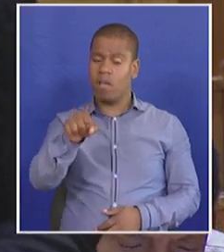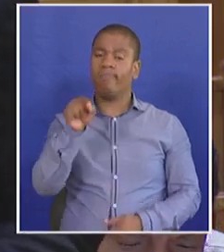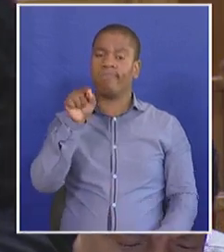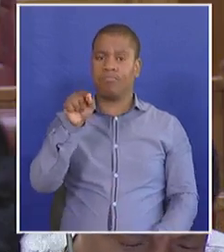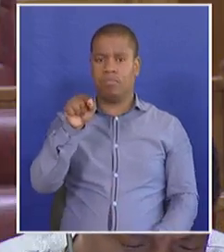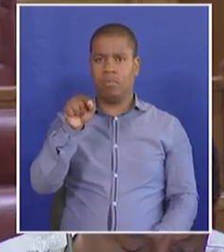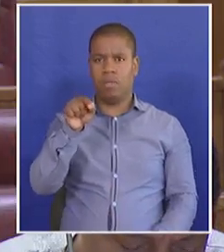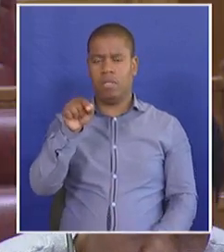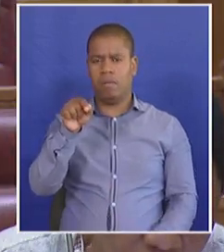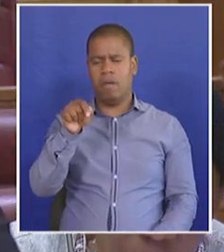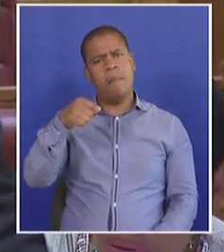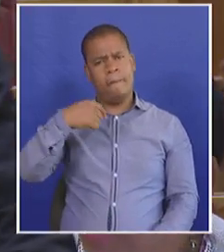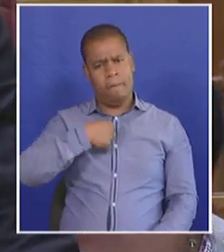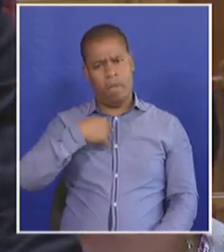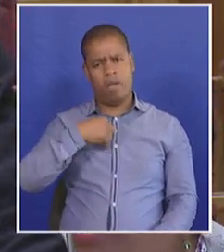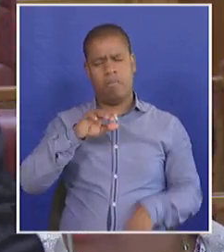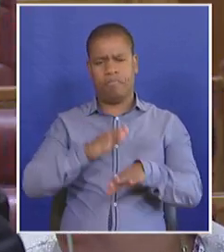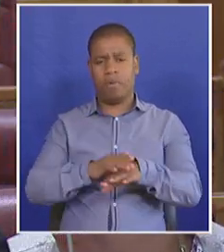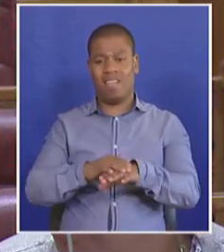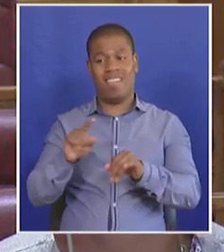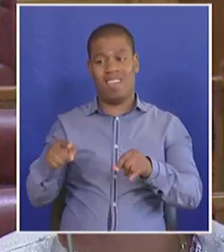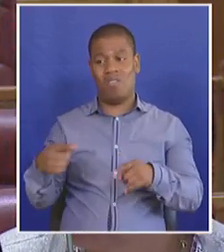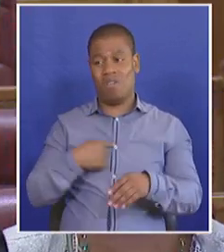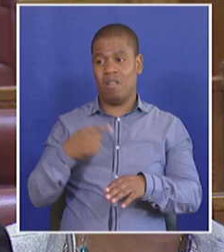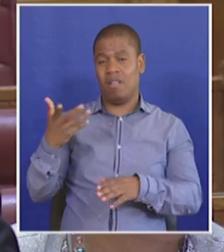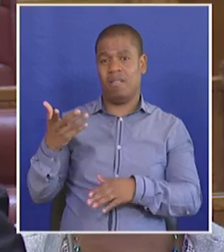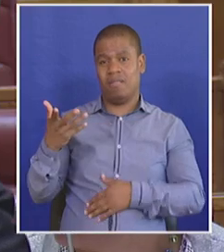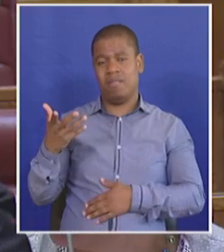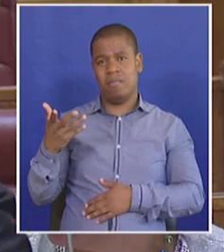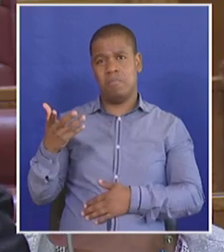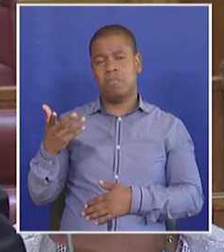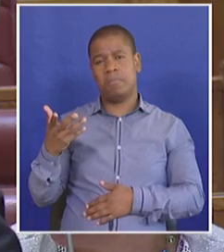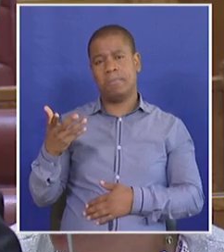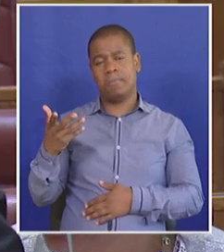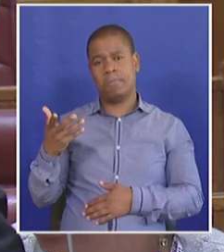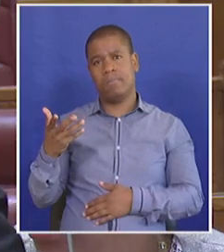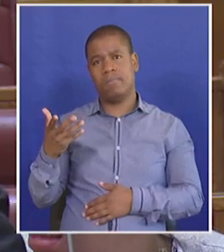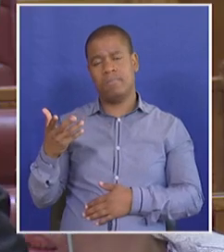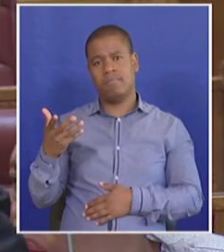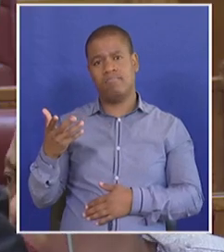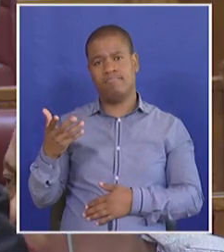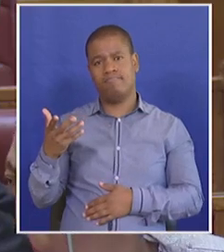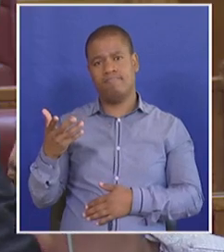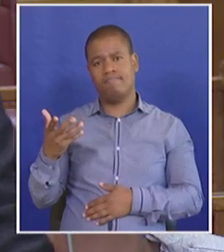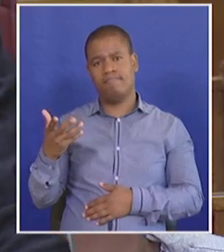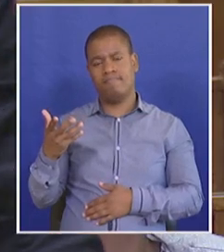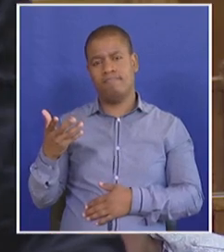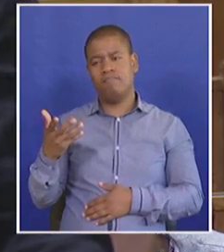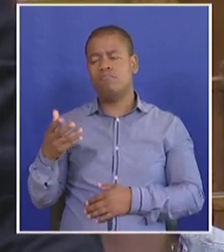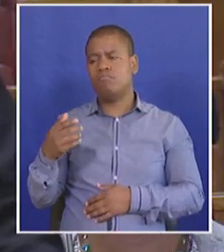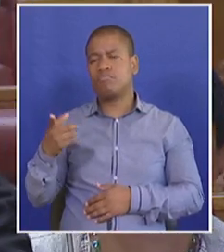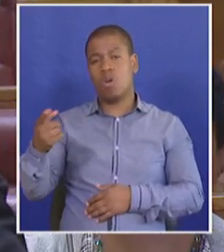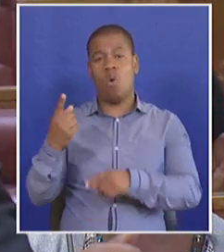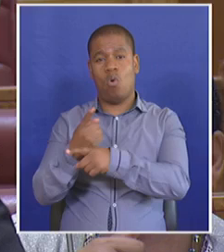And by the way, I can't also blame the honorable member for what she's alleging. I mean, many people